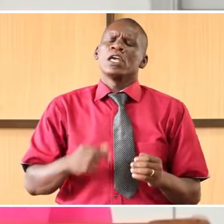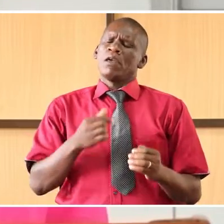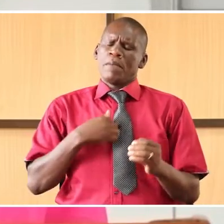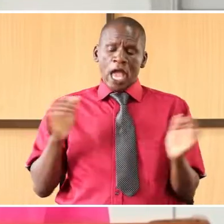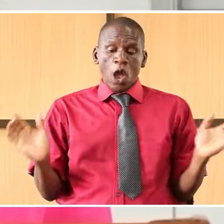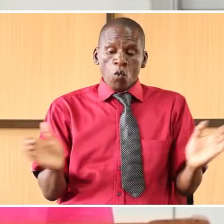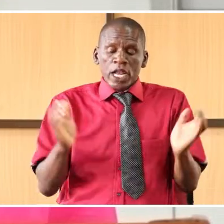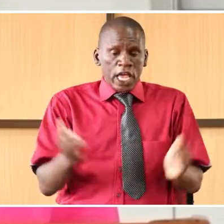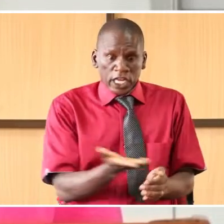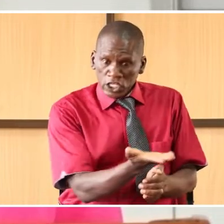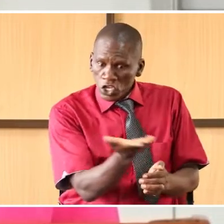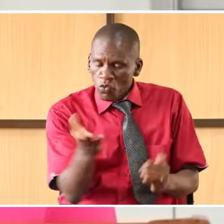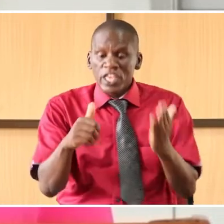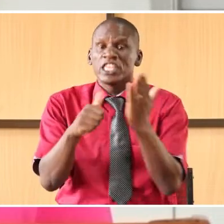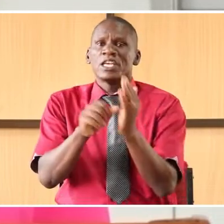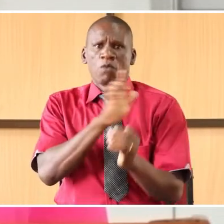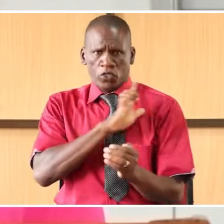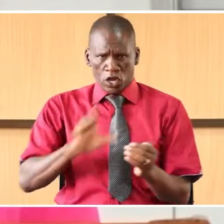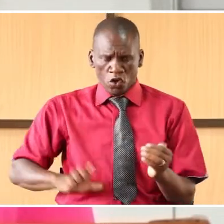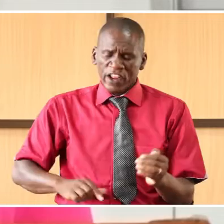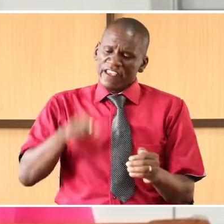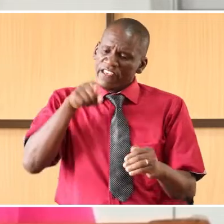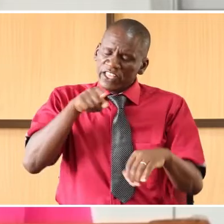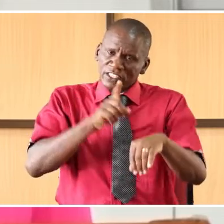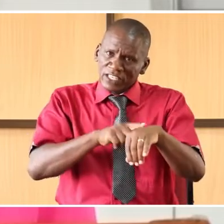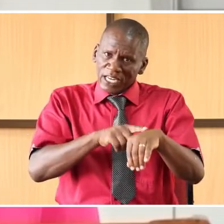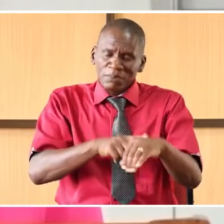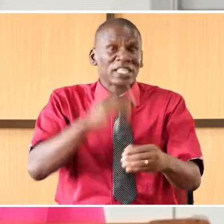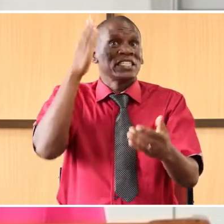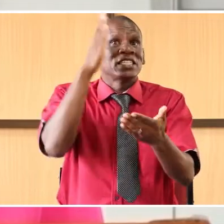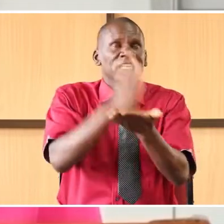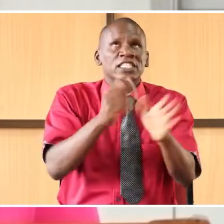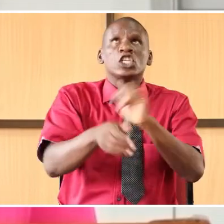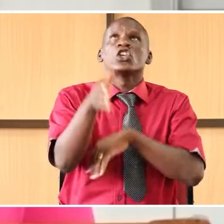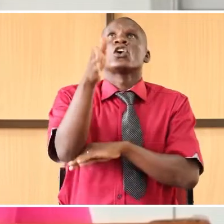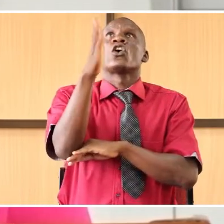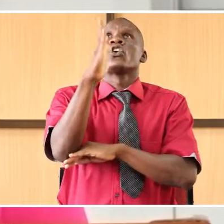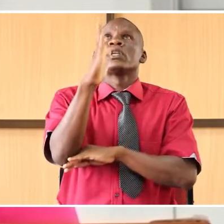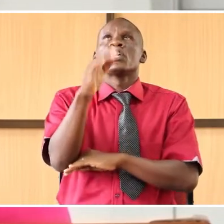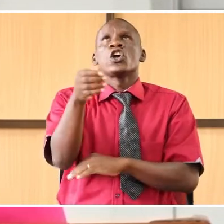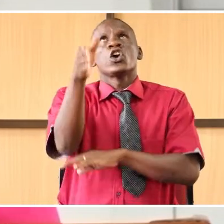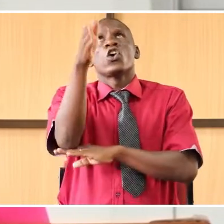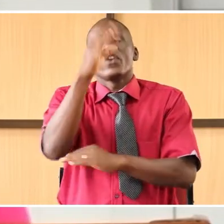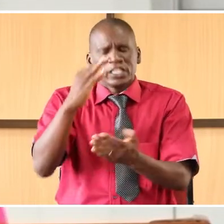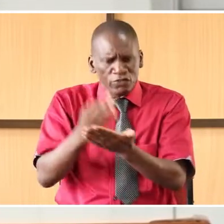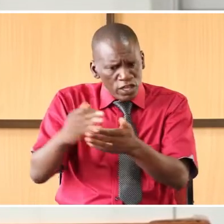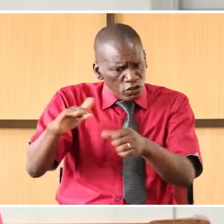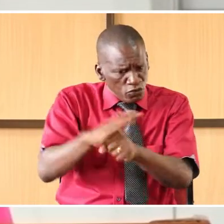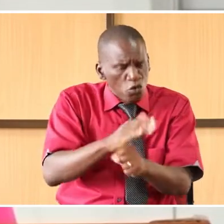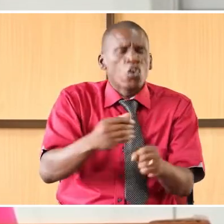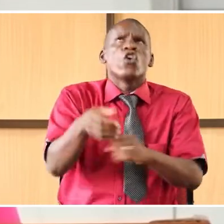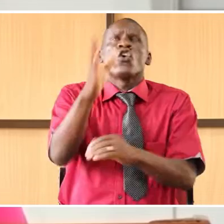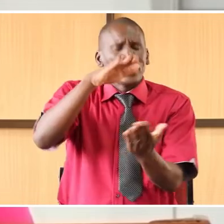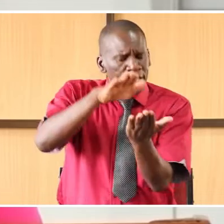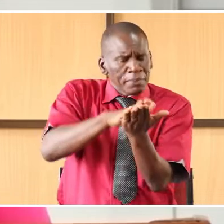will encourage you in the name of the Lord, in these times, trust in God, because he is faithful, he keeps